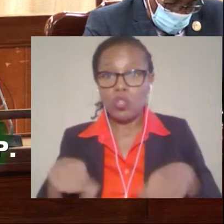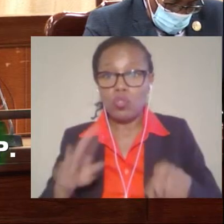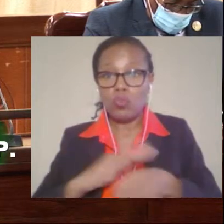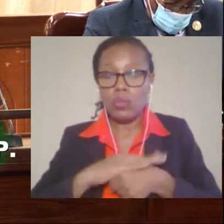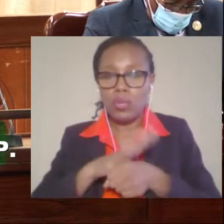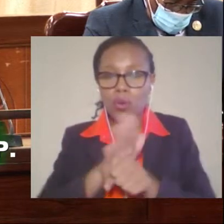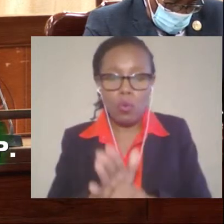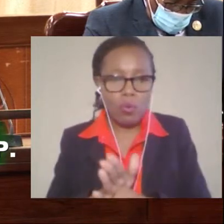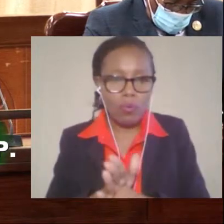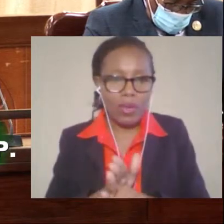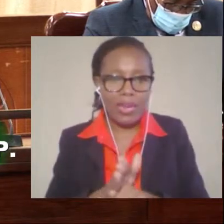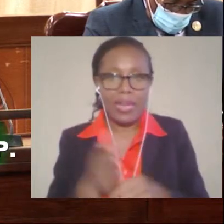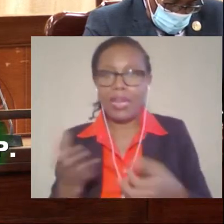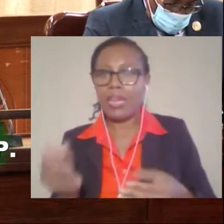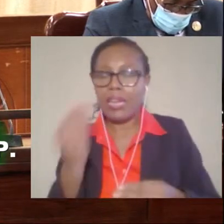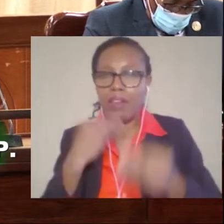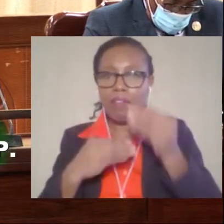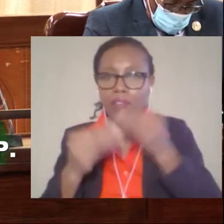3 years,